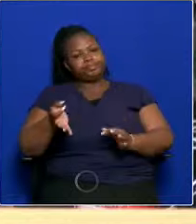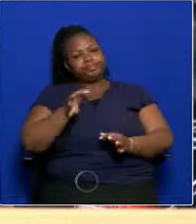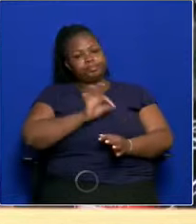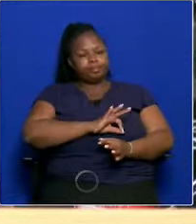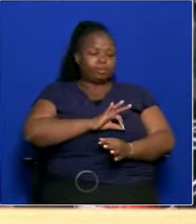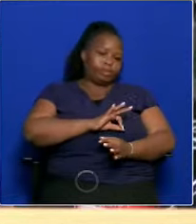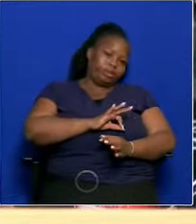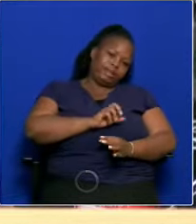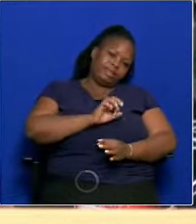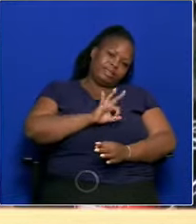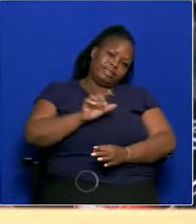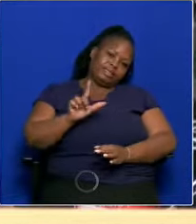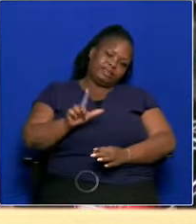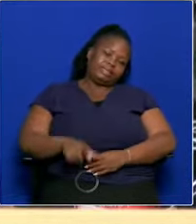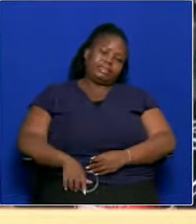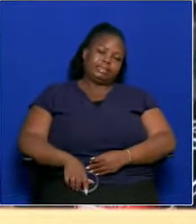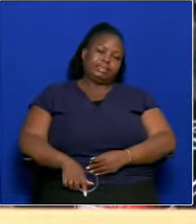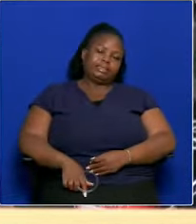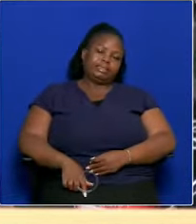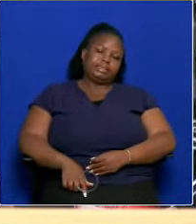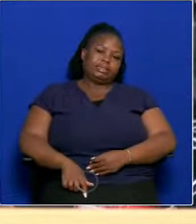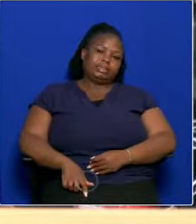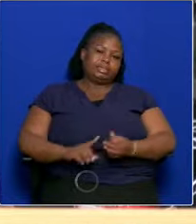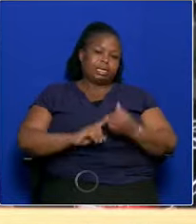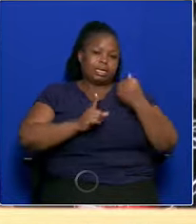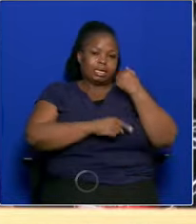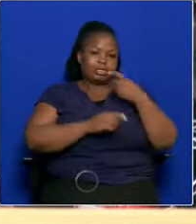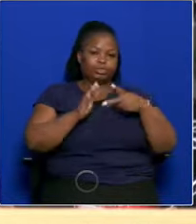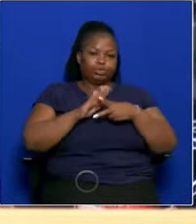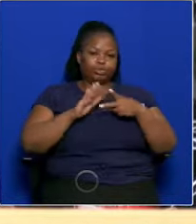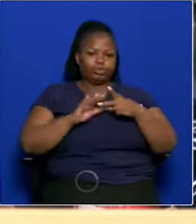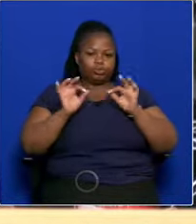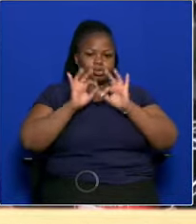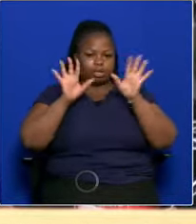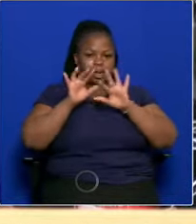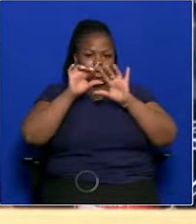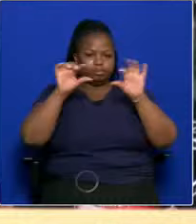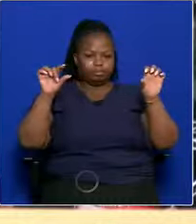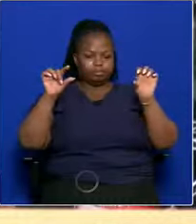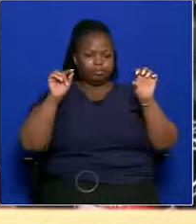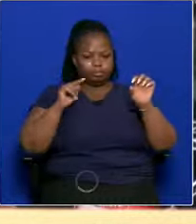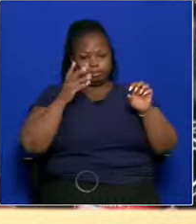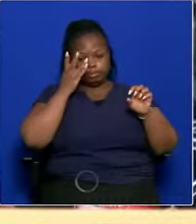37, because those are the last two things you've highlighted for us.